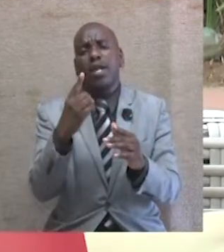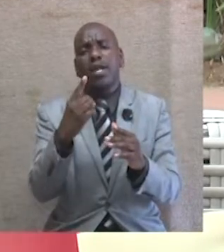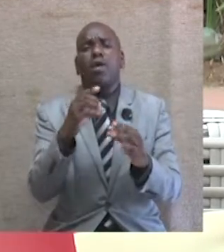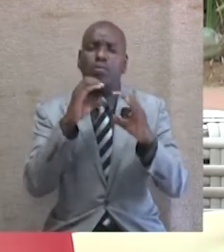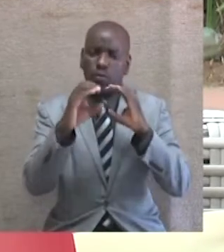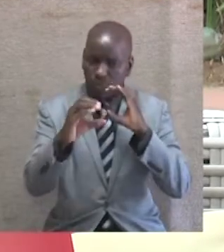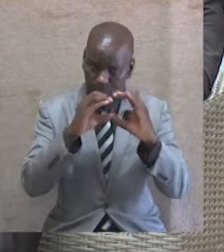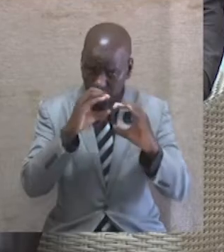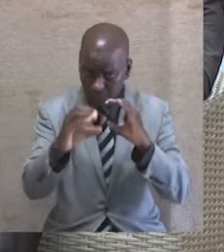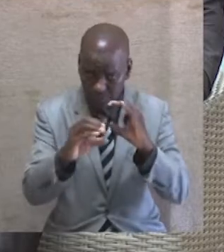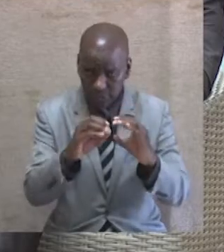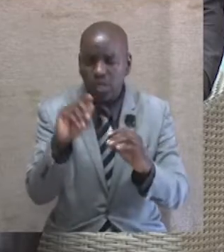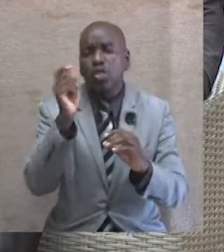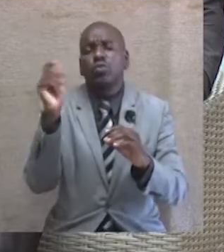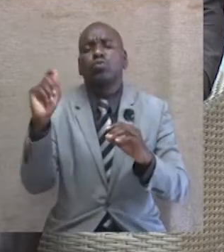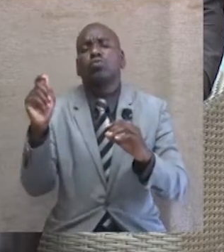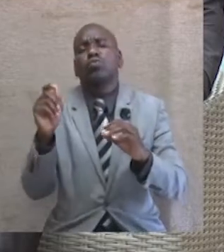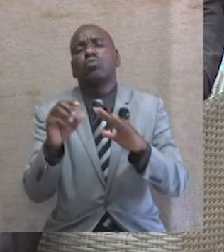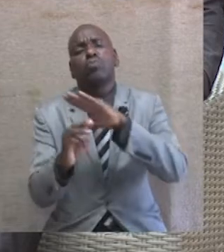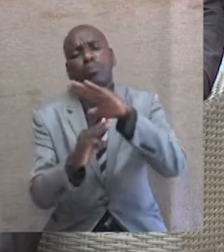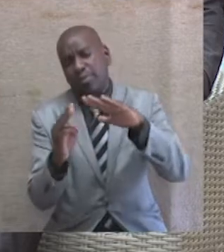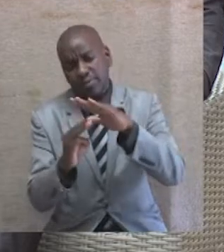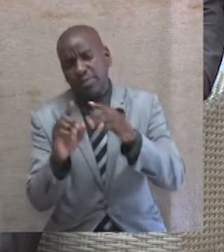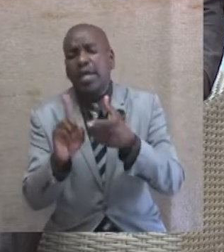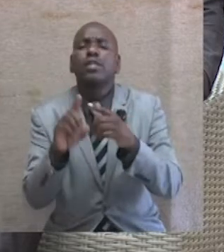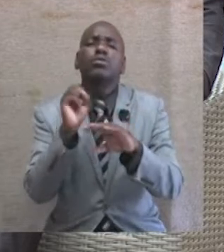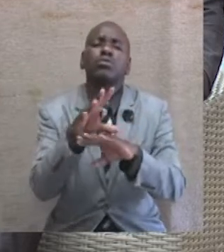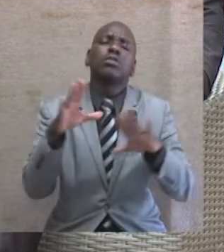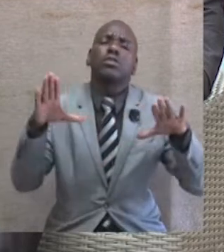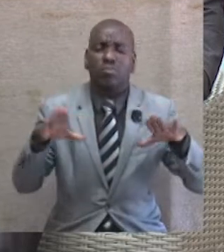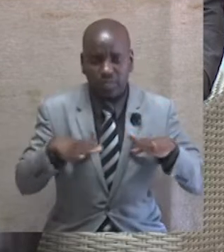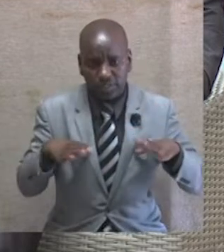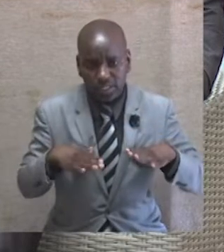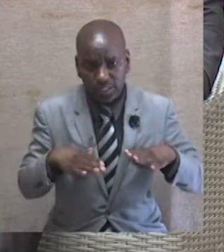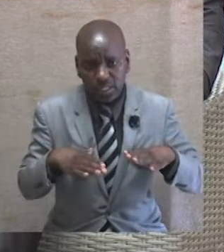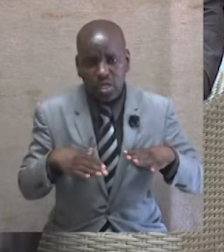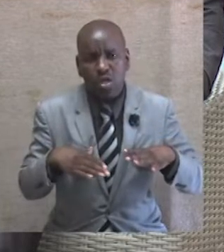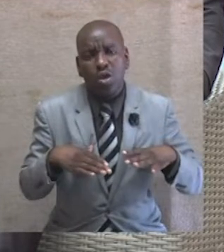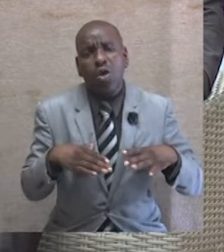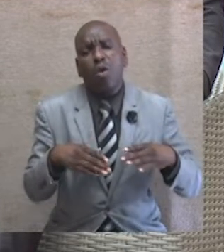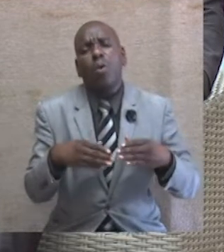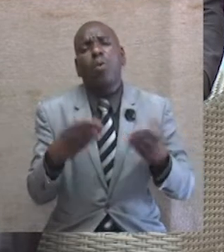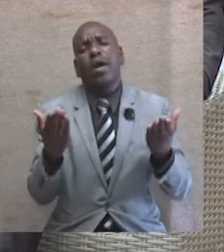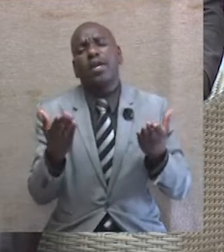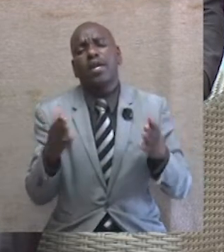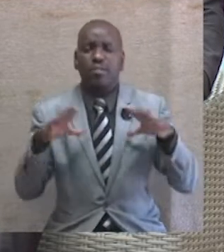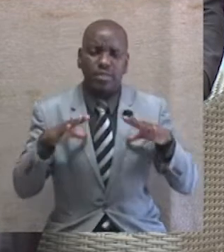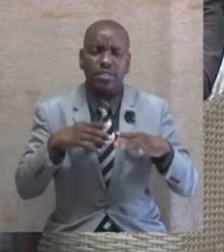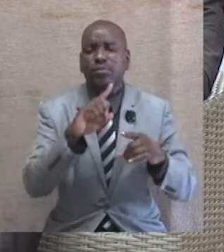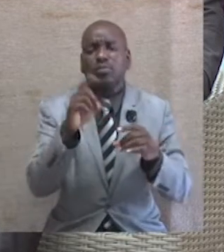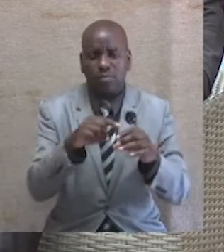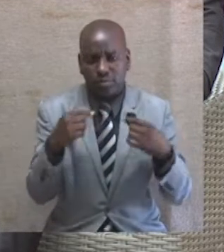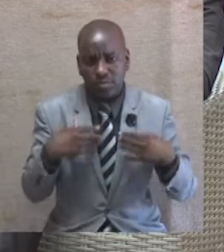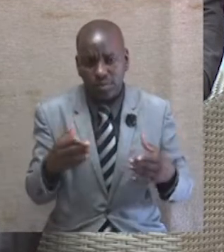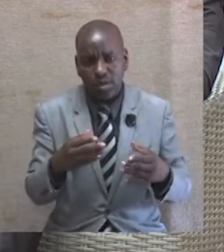for guidance and counseling. At both primary and secondary? It's really quite important. Why is it? Why are you saying it's quite